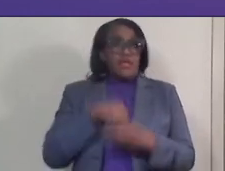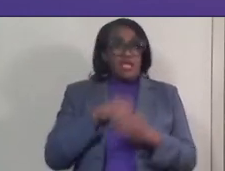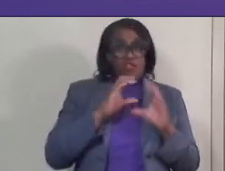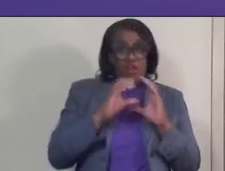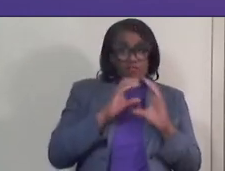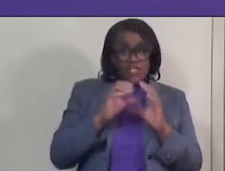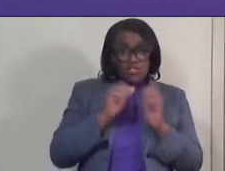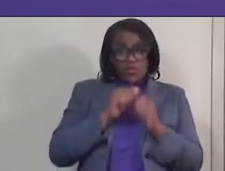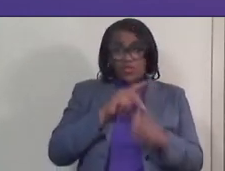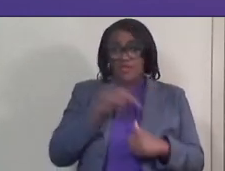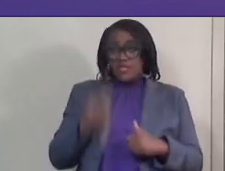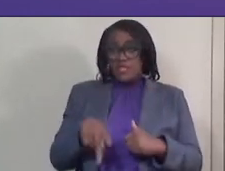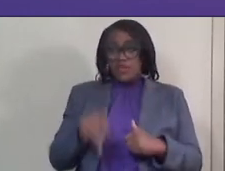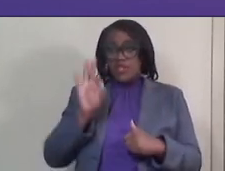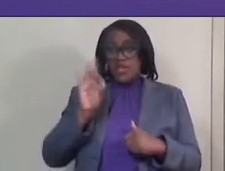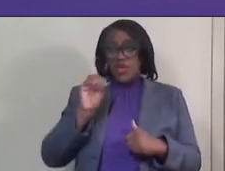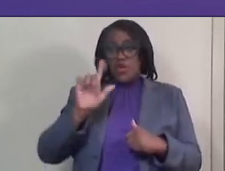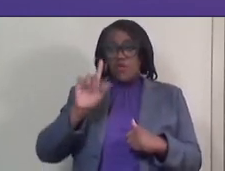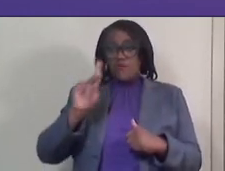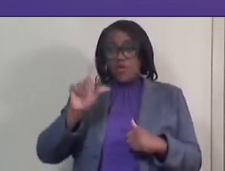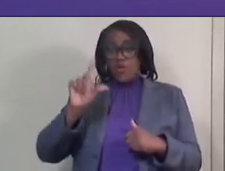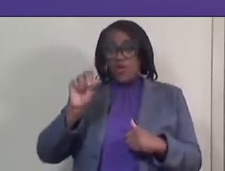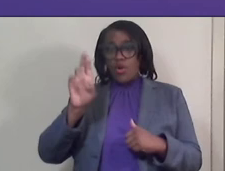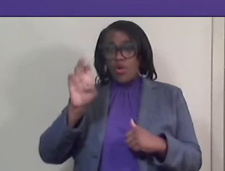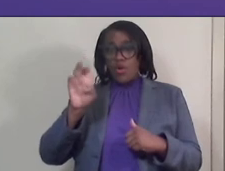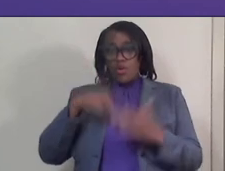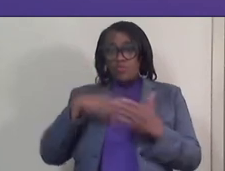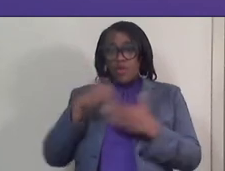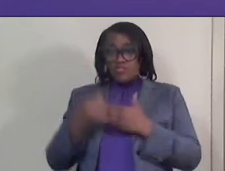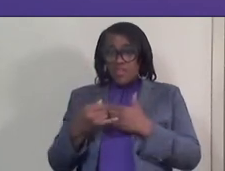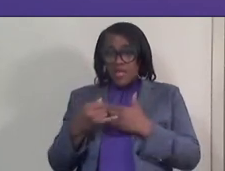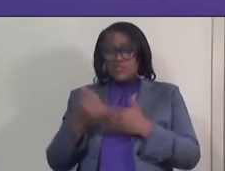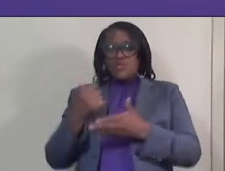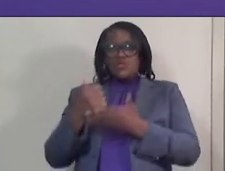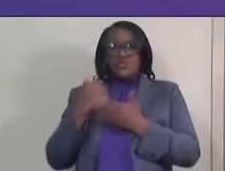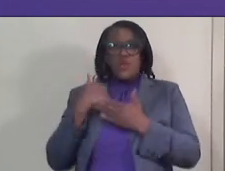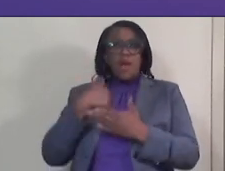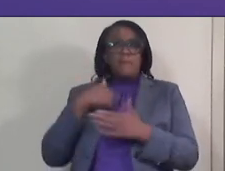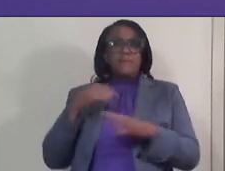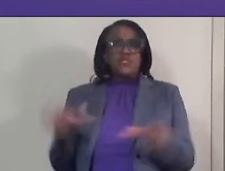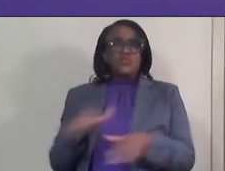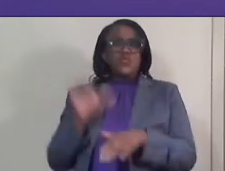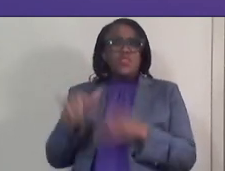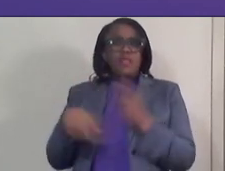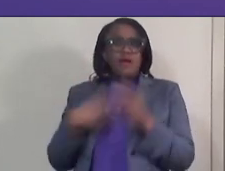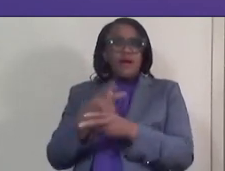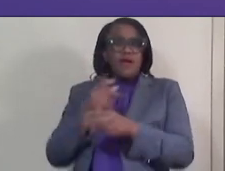Folklore Project for them to team up and work with me to help me to do that type of work.